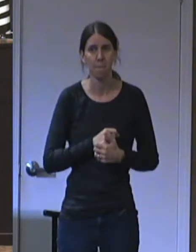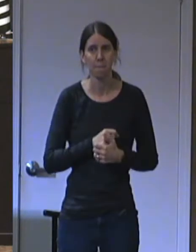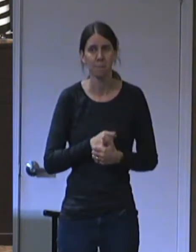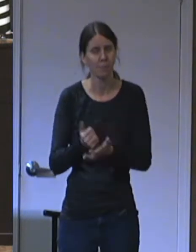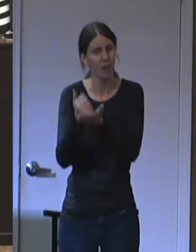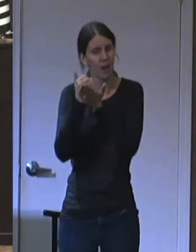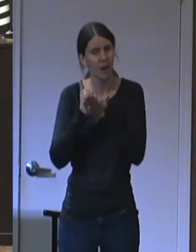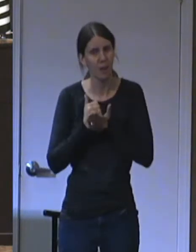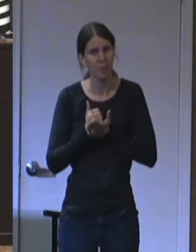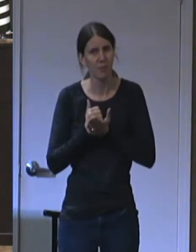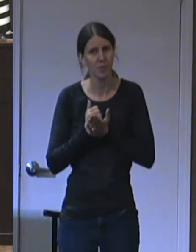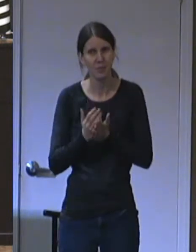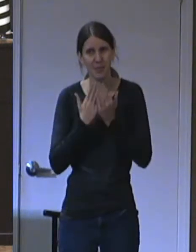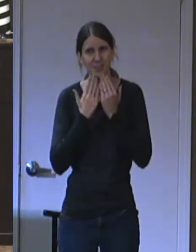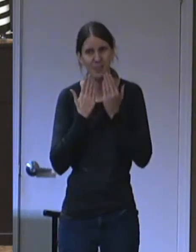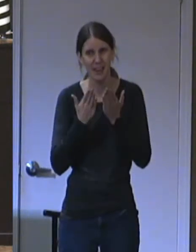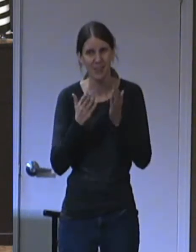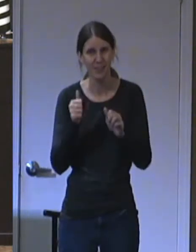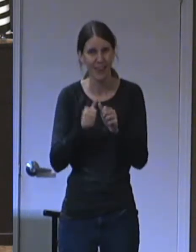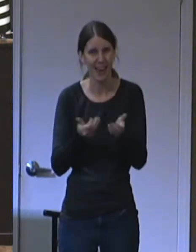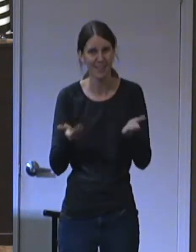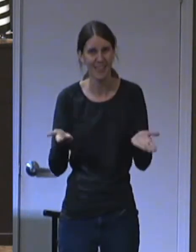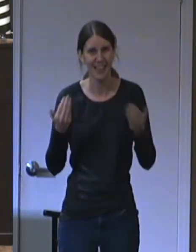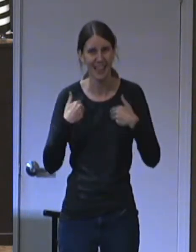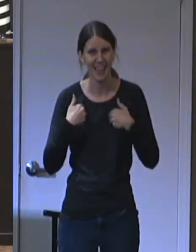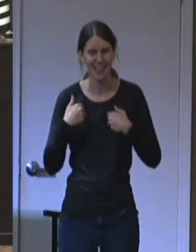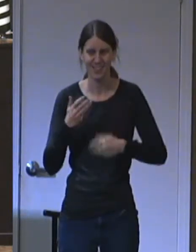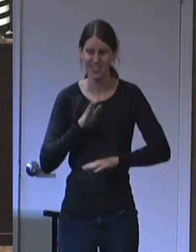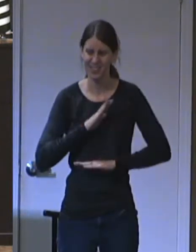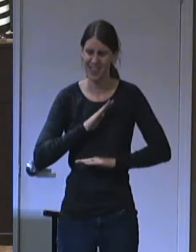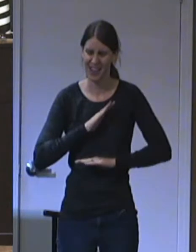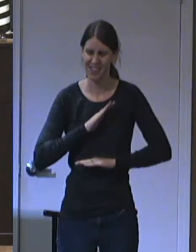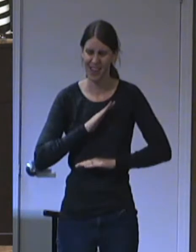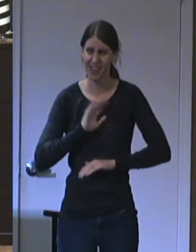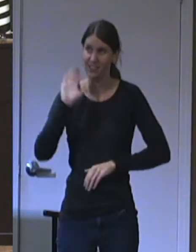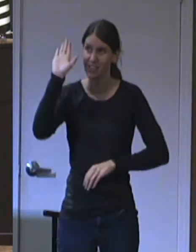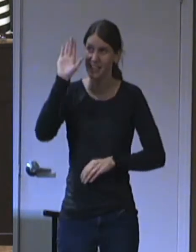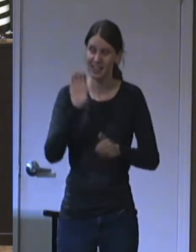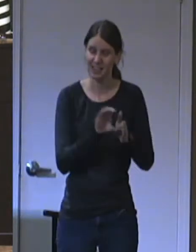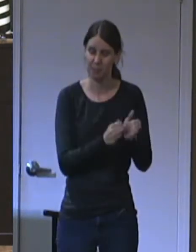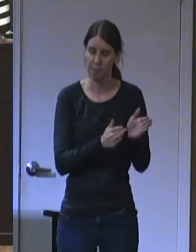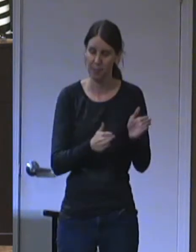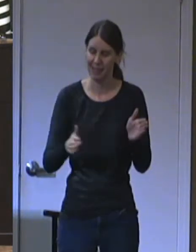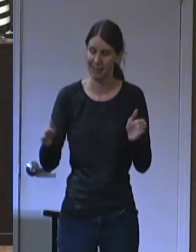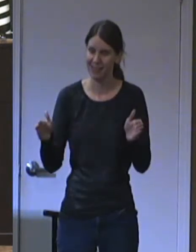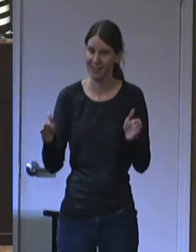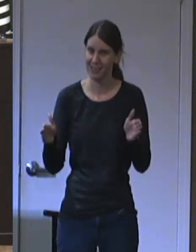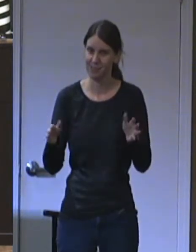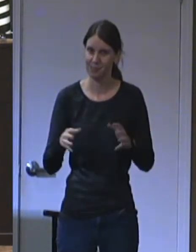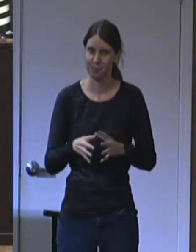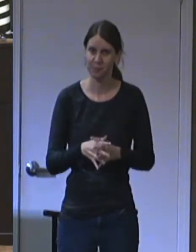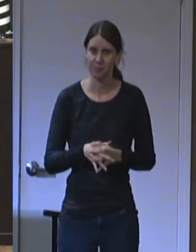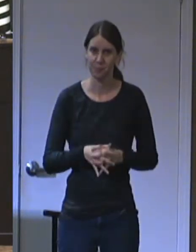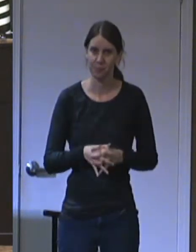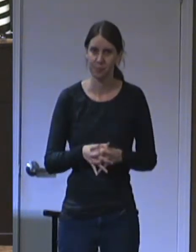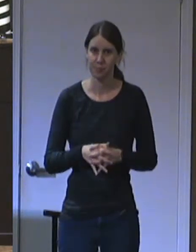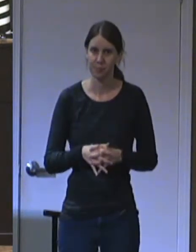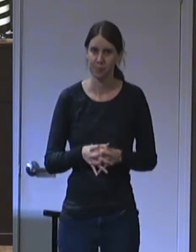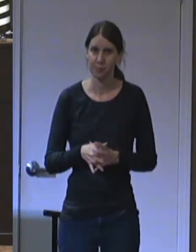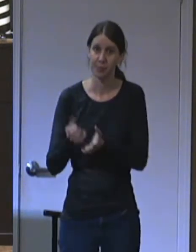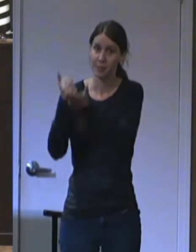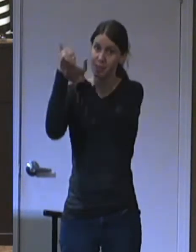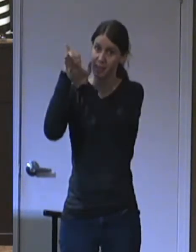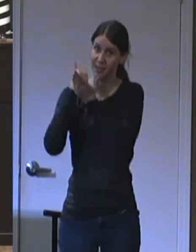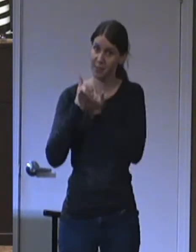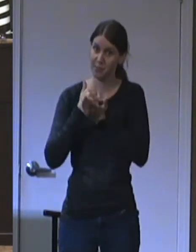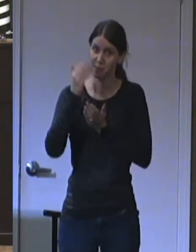helps us to be grateful for what we have and satisfied with what God's doing in our lives? To help us to